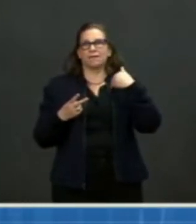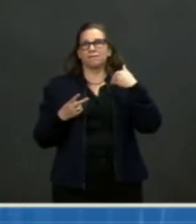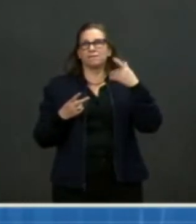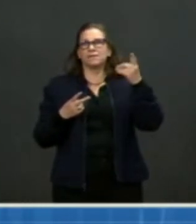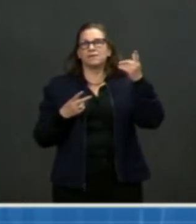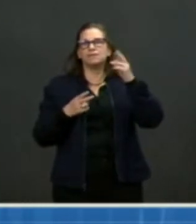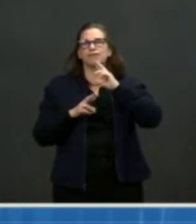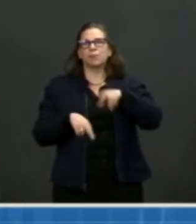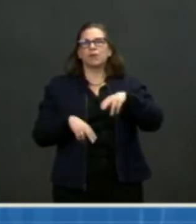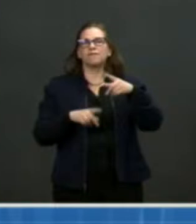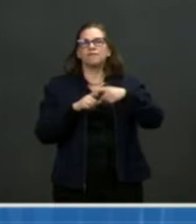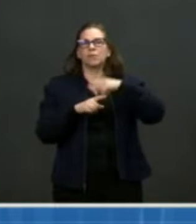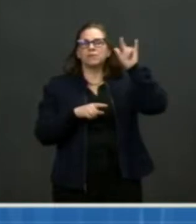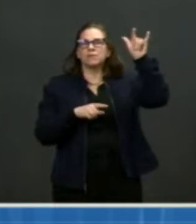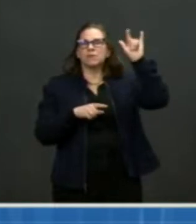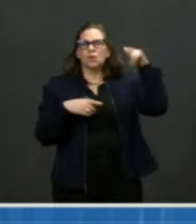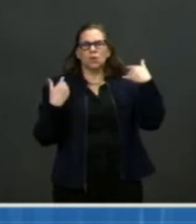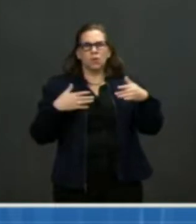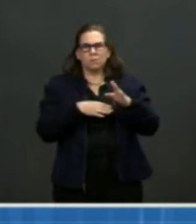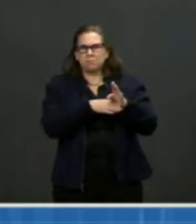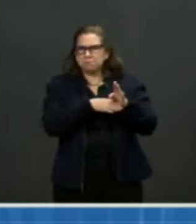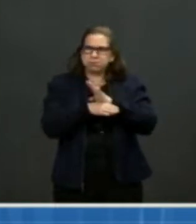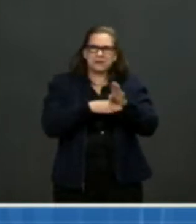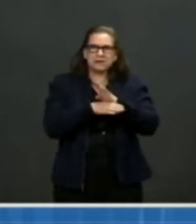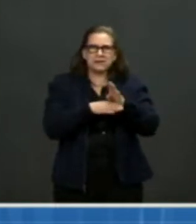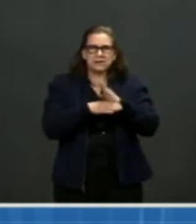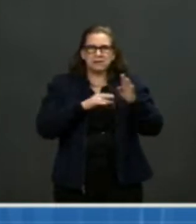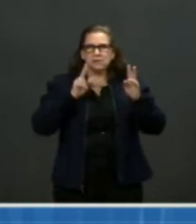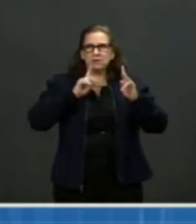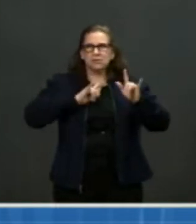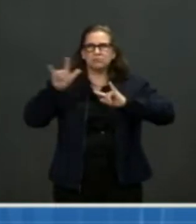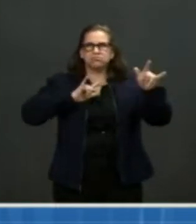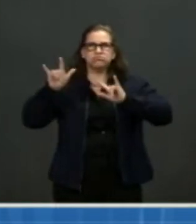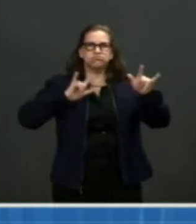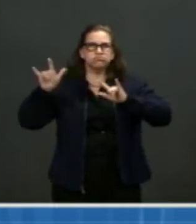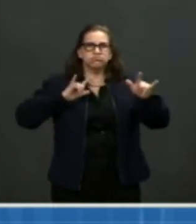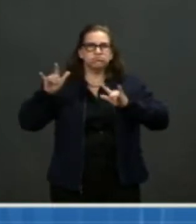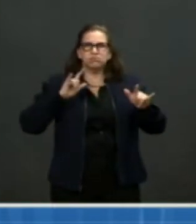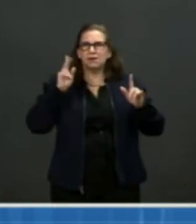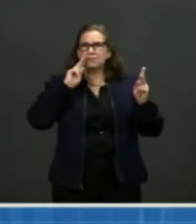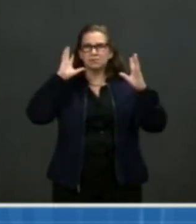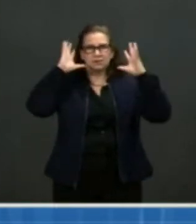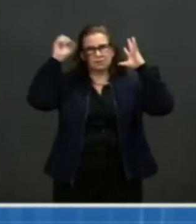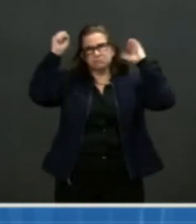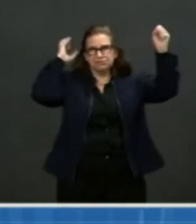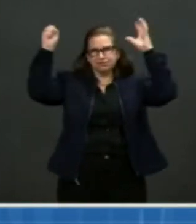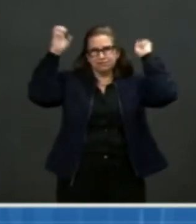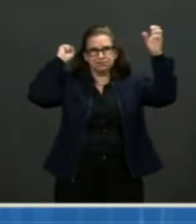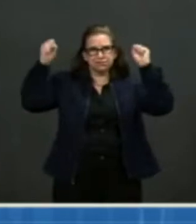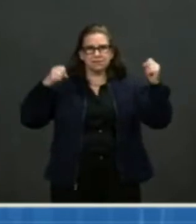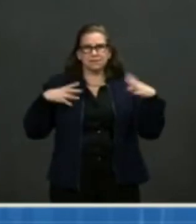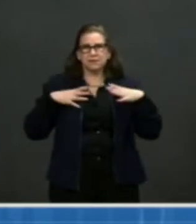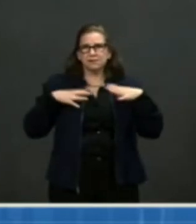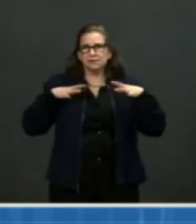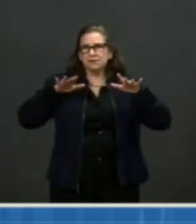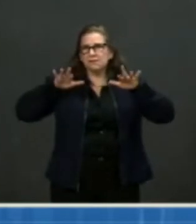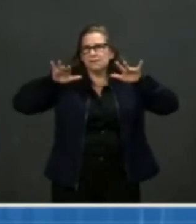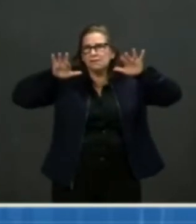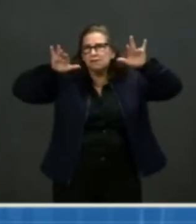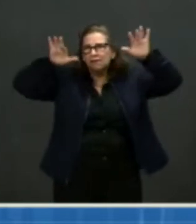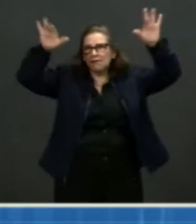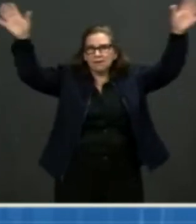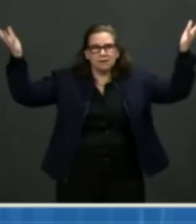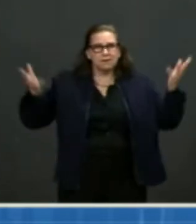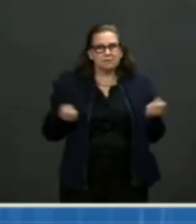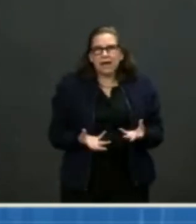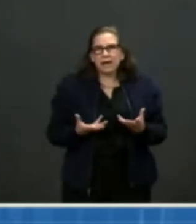just to begin with the facts, because I think the best method for talking about people's perception is to start with the actual ground truth facts.